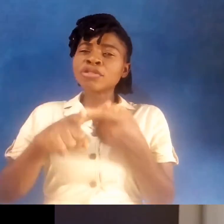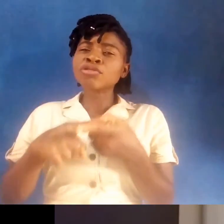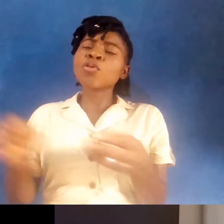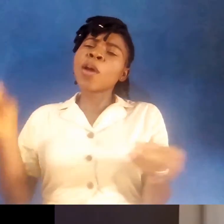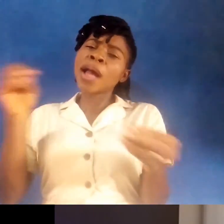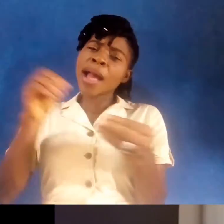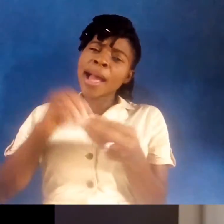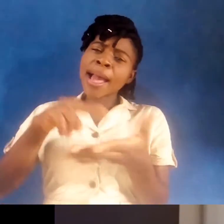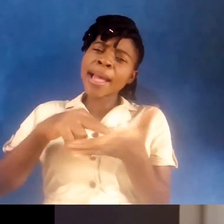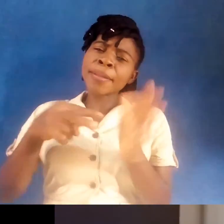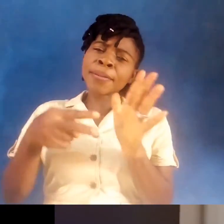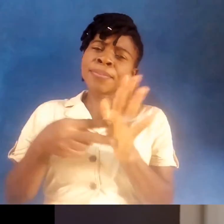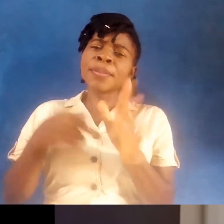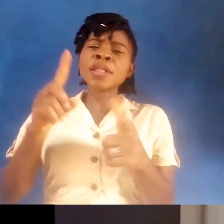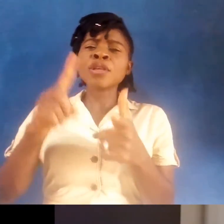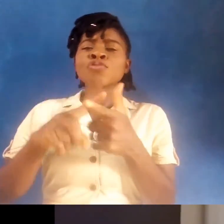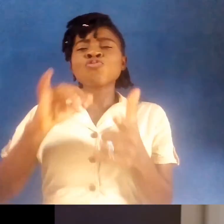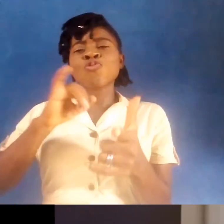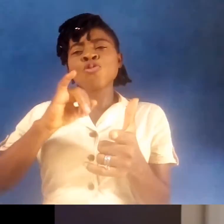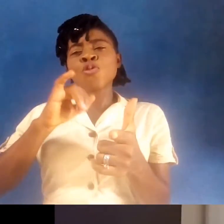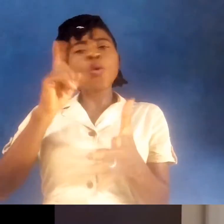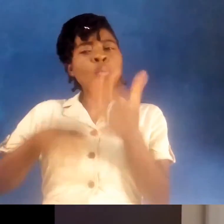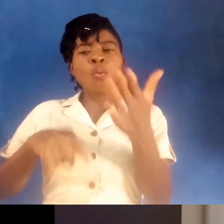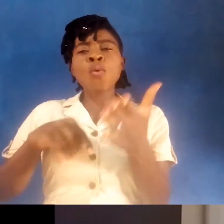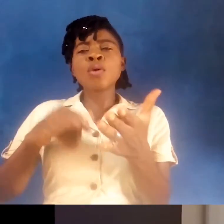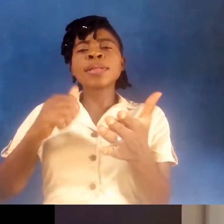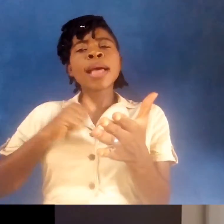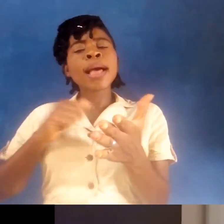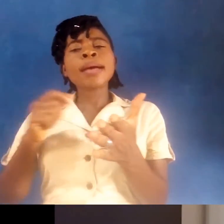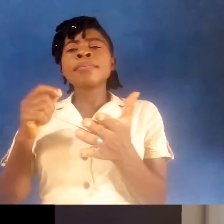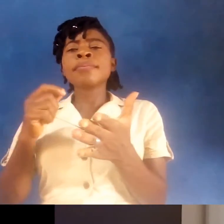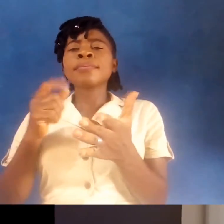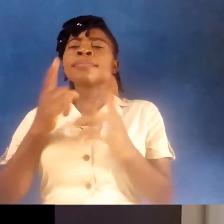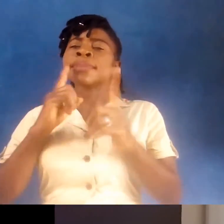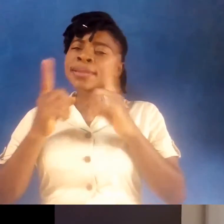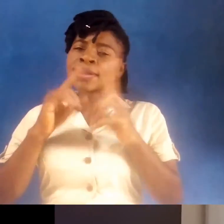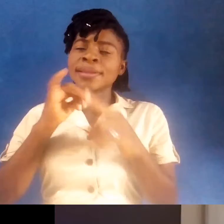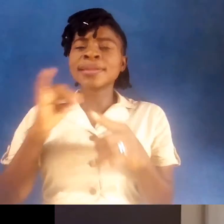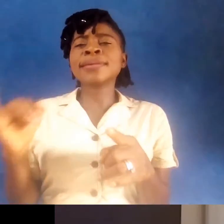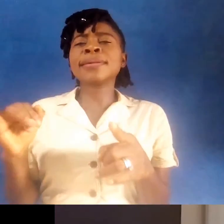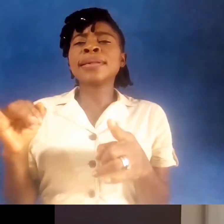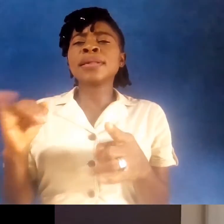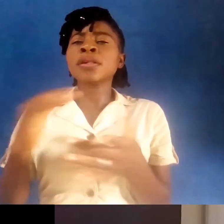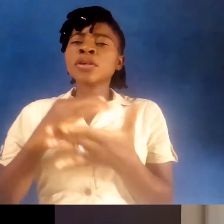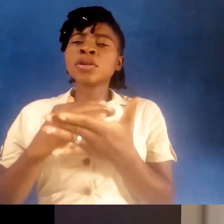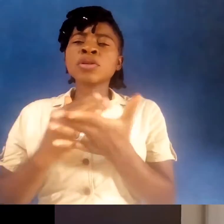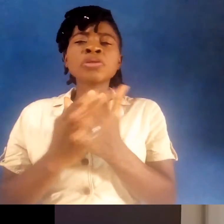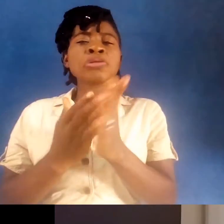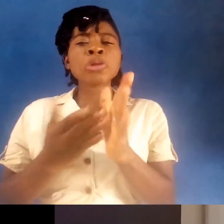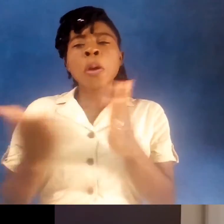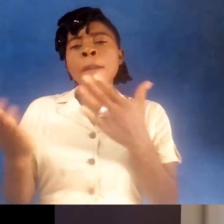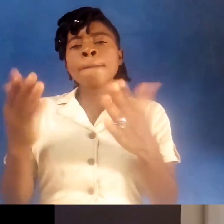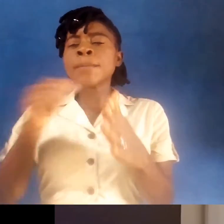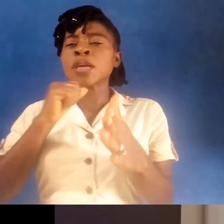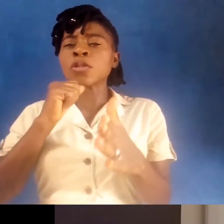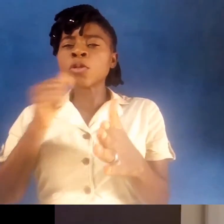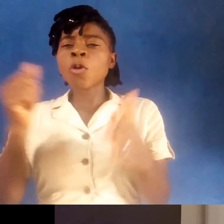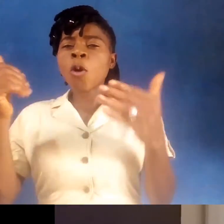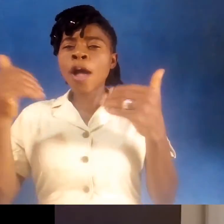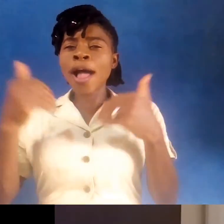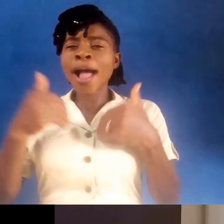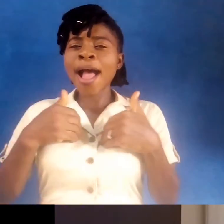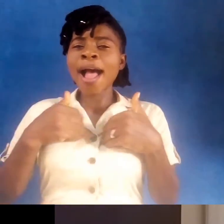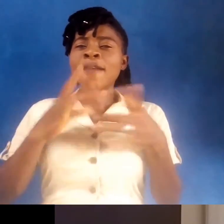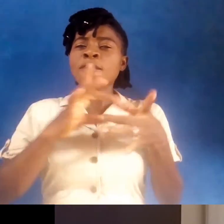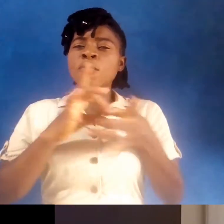or showing the movement of something. Some may not have any direct link to what